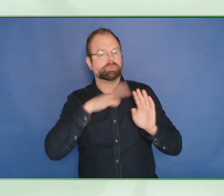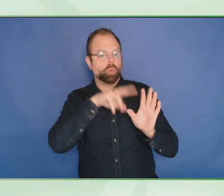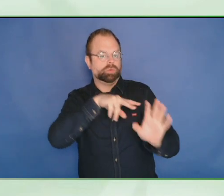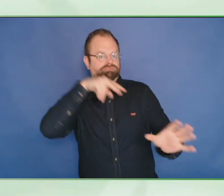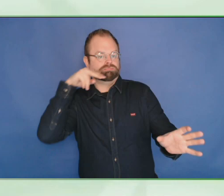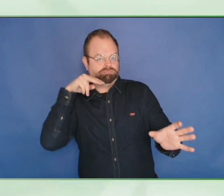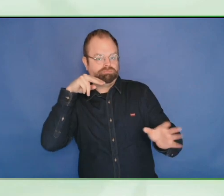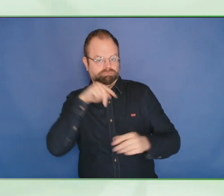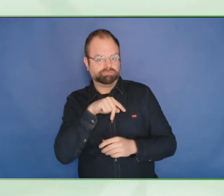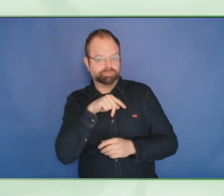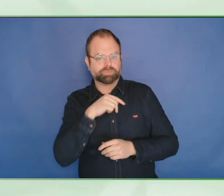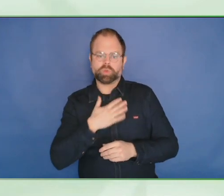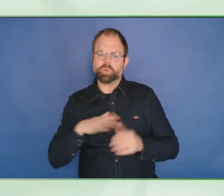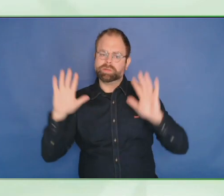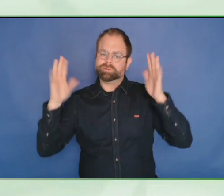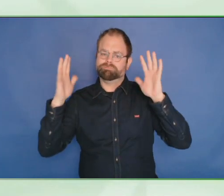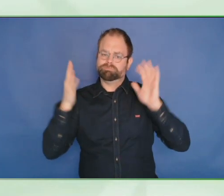Woo!